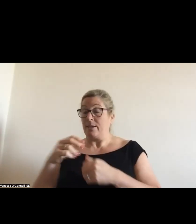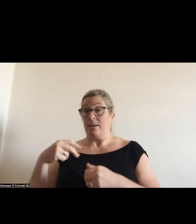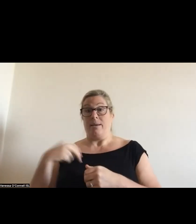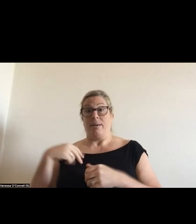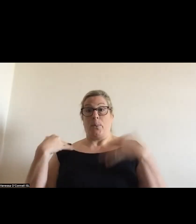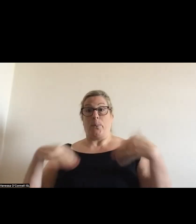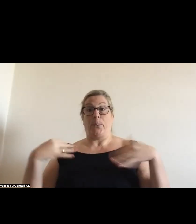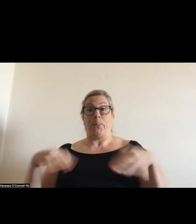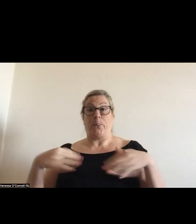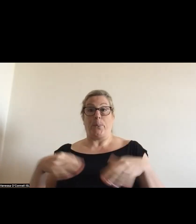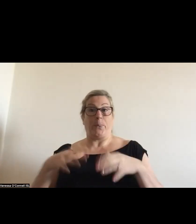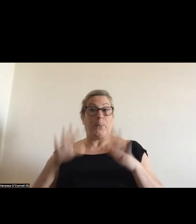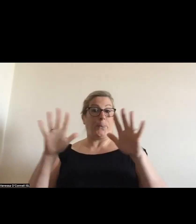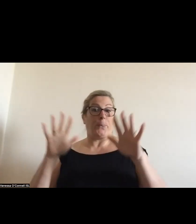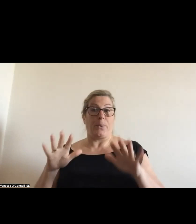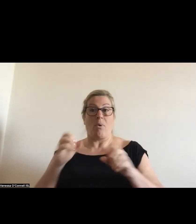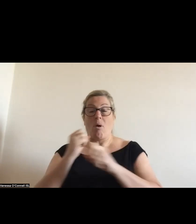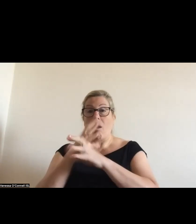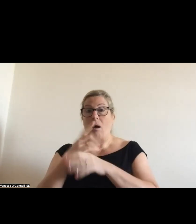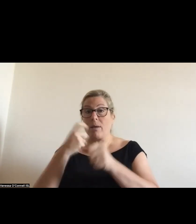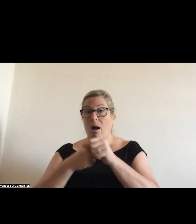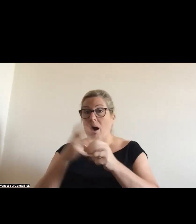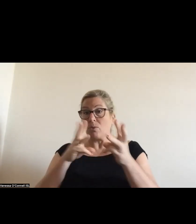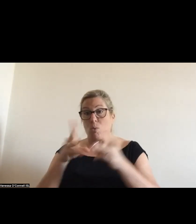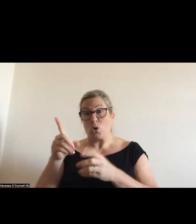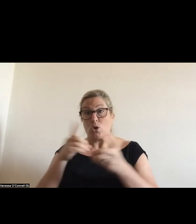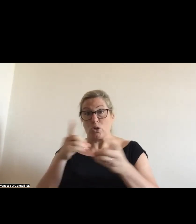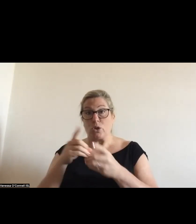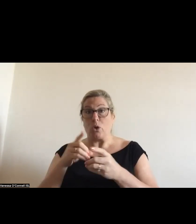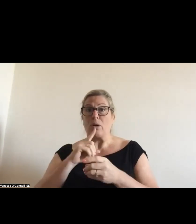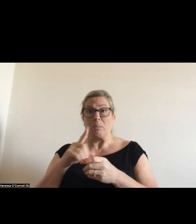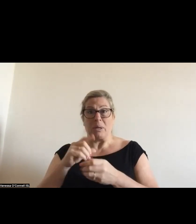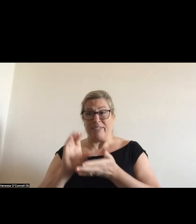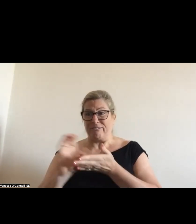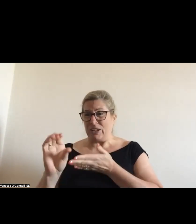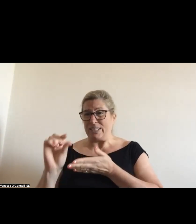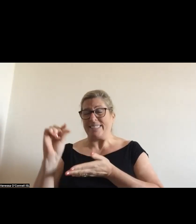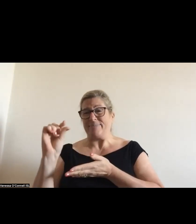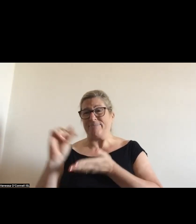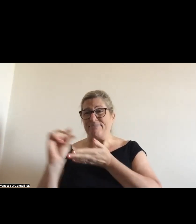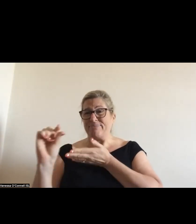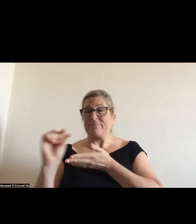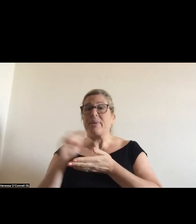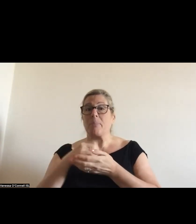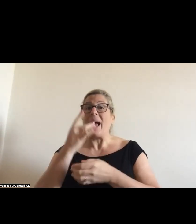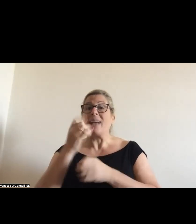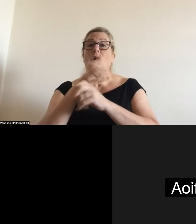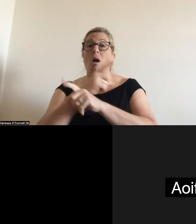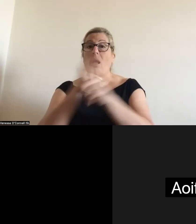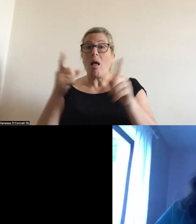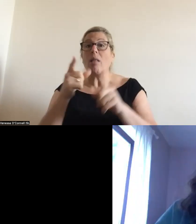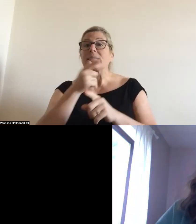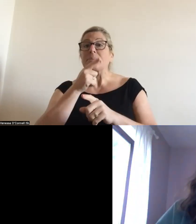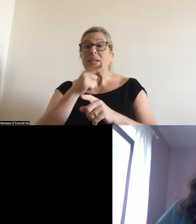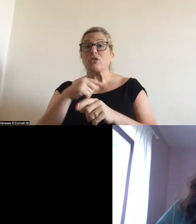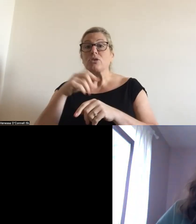this really hard work unfunded, so fair play to you. I'm going to ask all our speakers to turn their cameras on, if you don't mind,